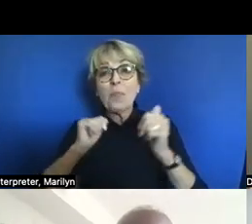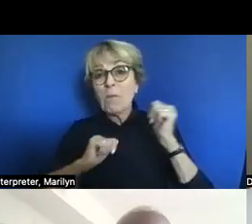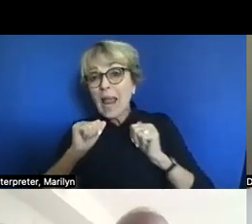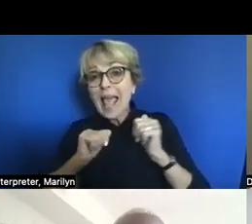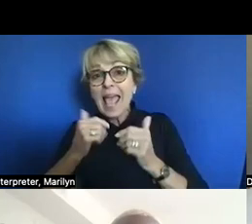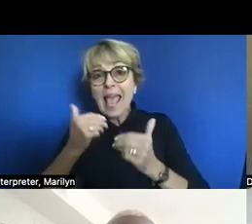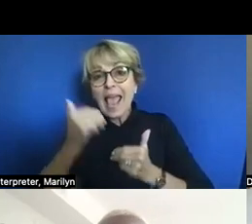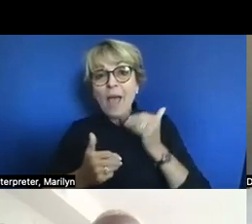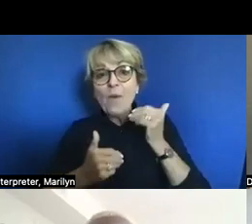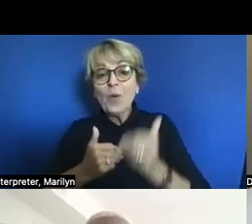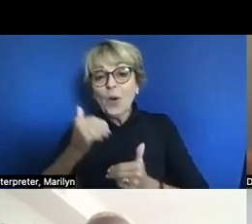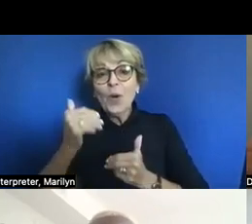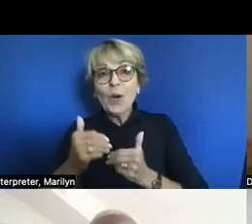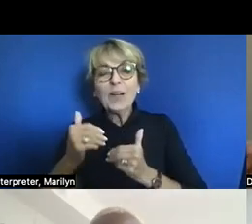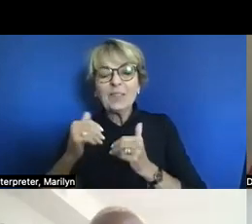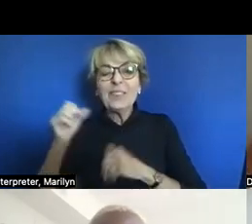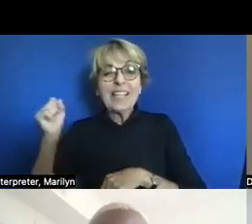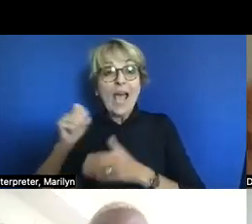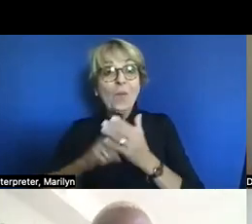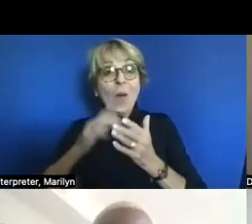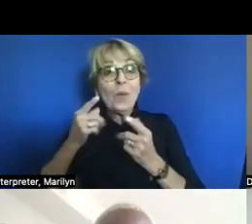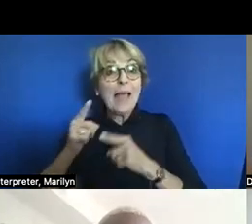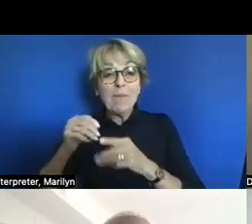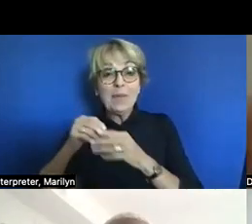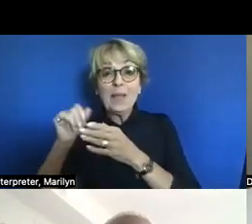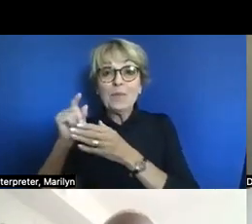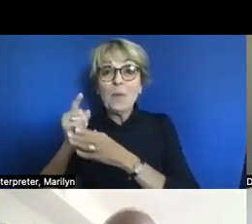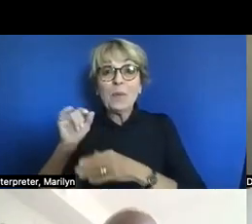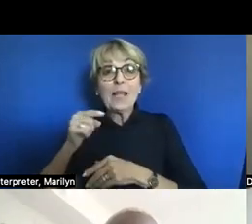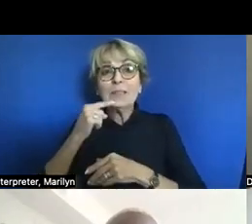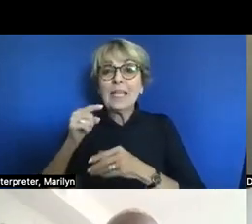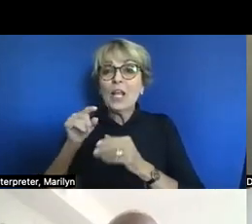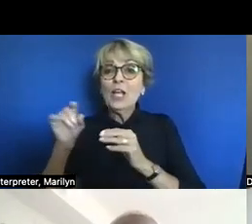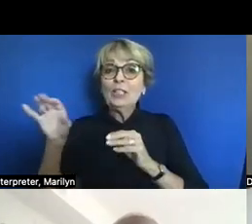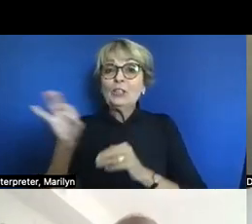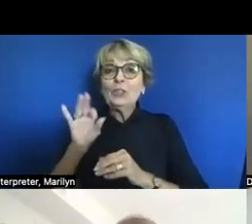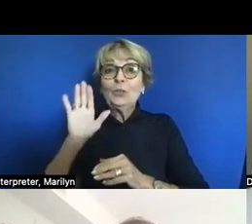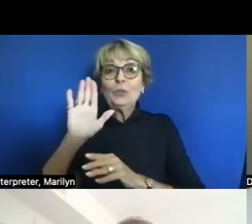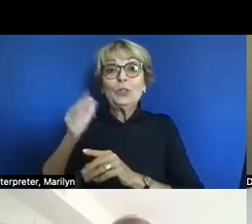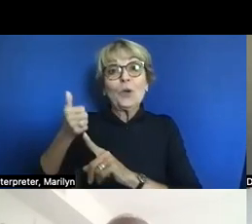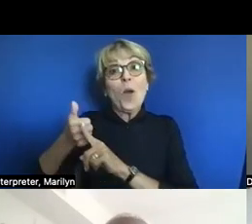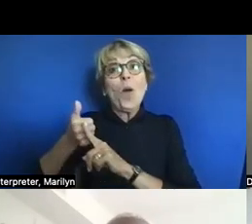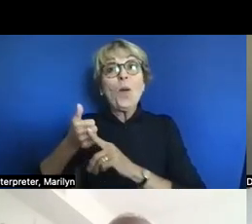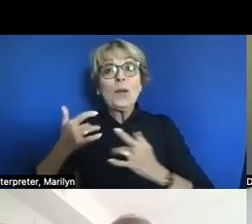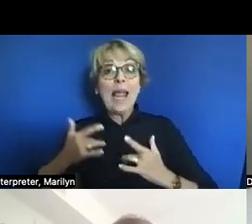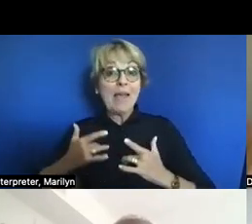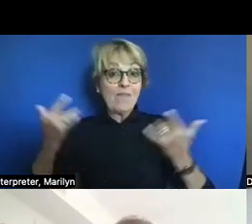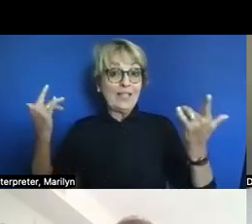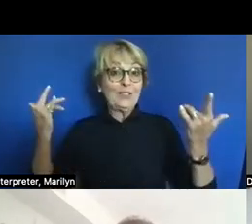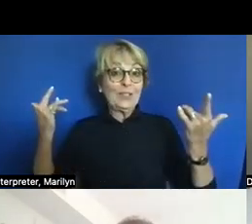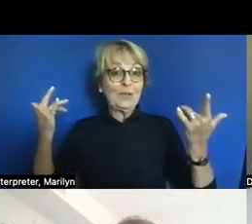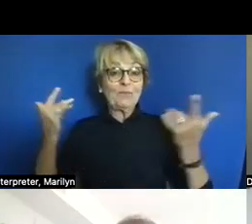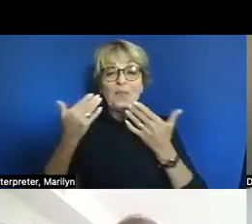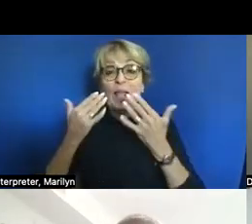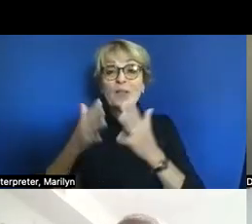and just what will happen like in the moment. Like you said, choose your own adventure. So thank you so much. I'll leave the space